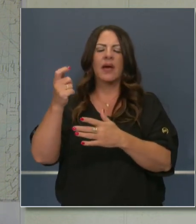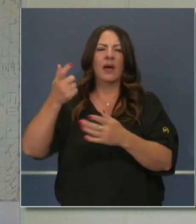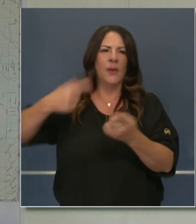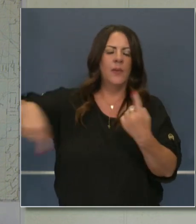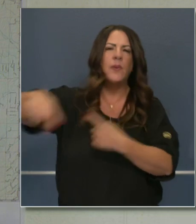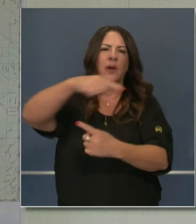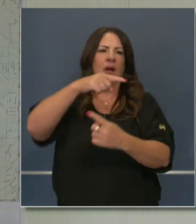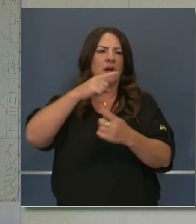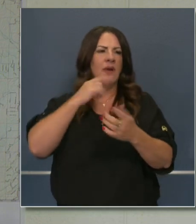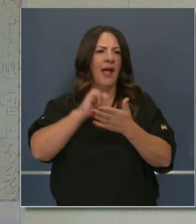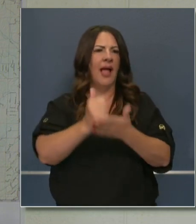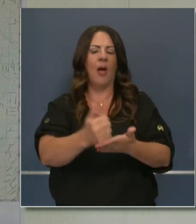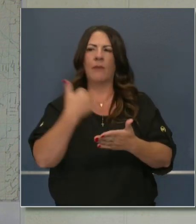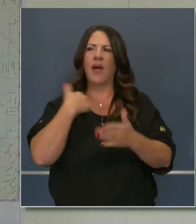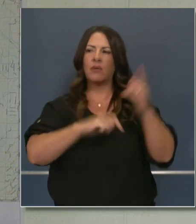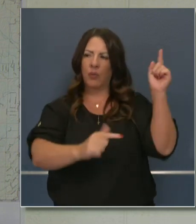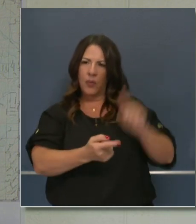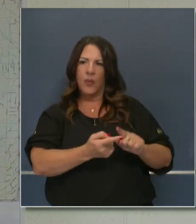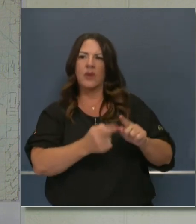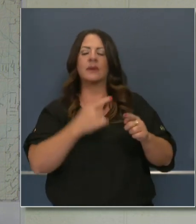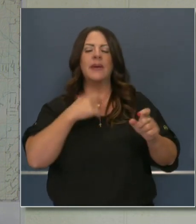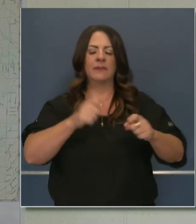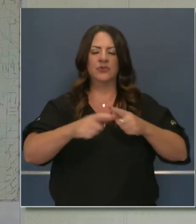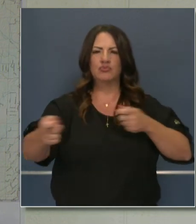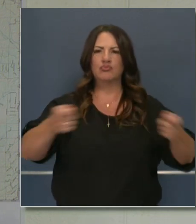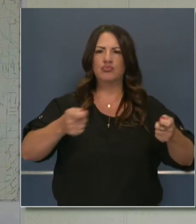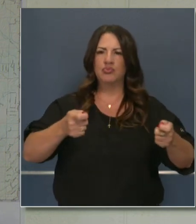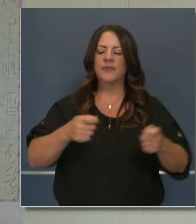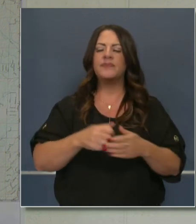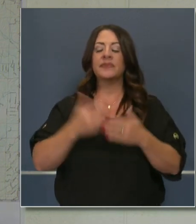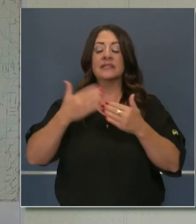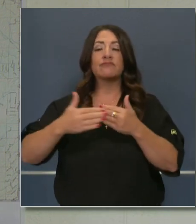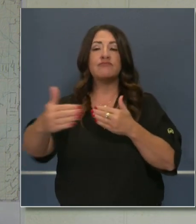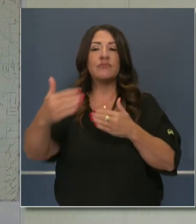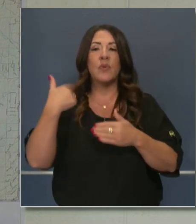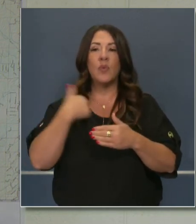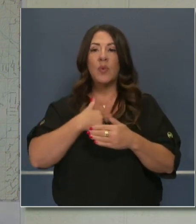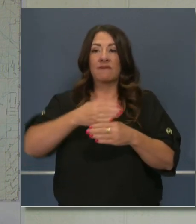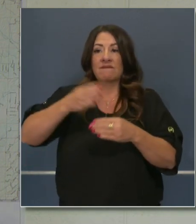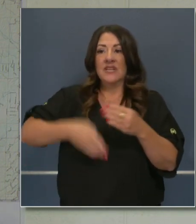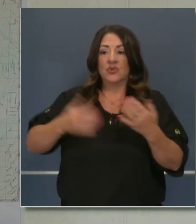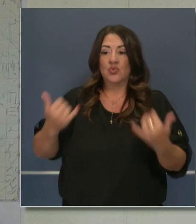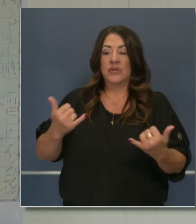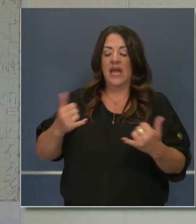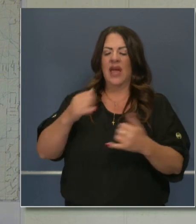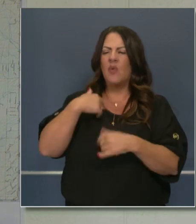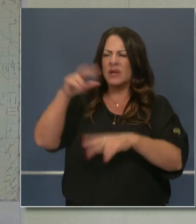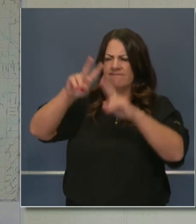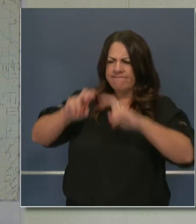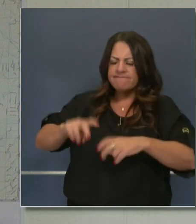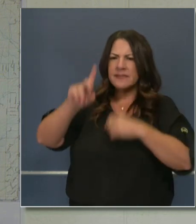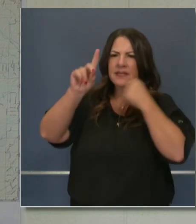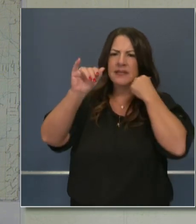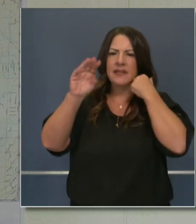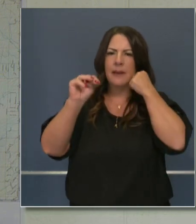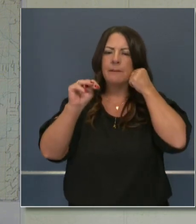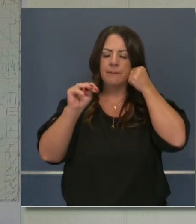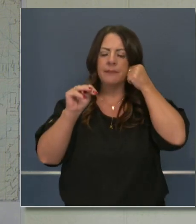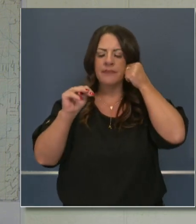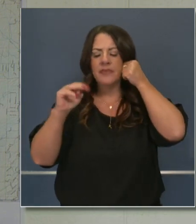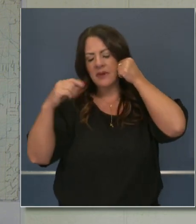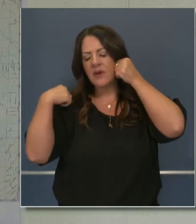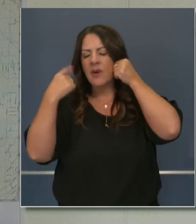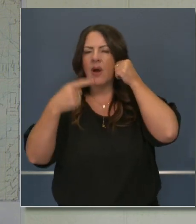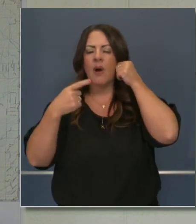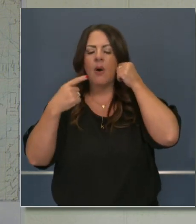to get the containment where we're at today. Moving forward, also finishing up today is the damage assessment that we've done on the entire incident. We're hoping to